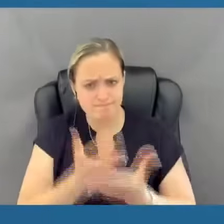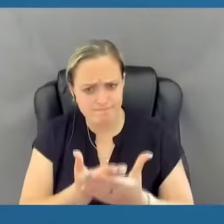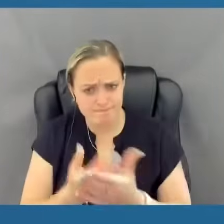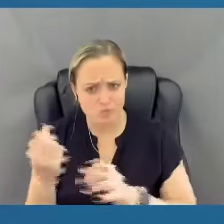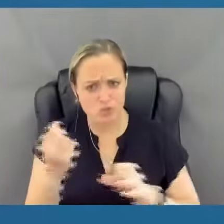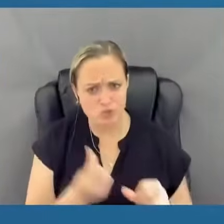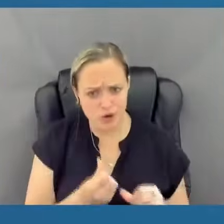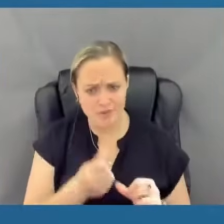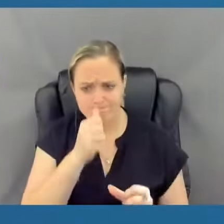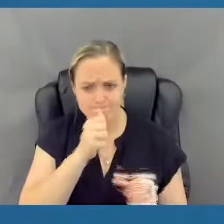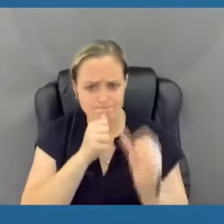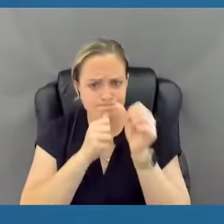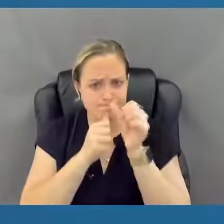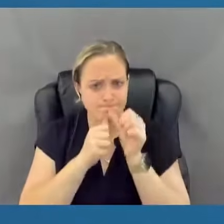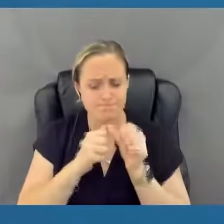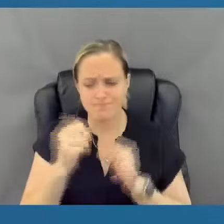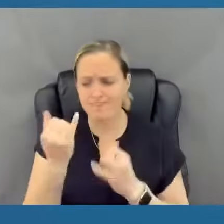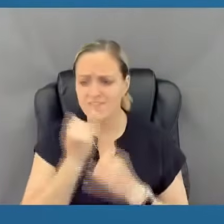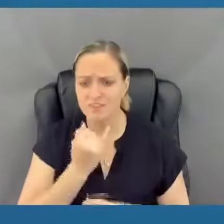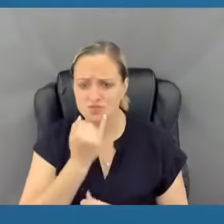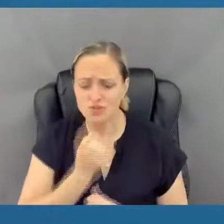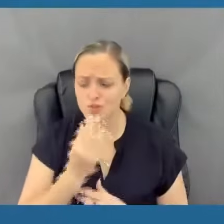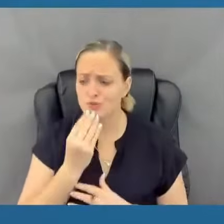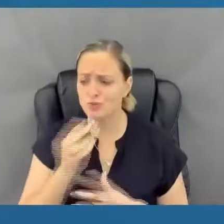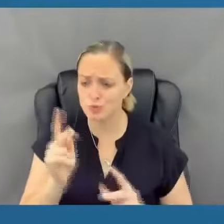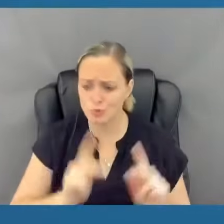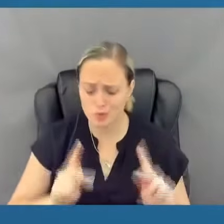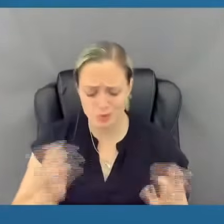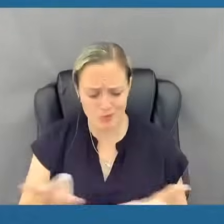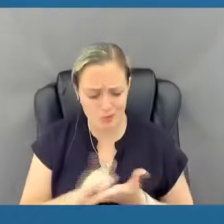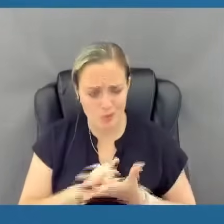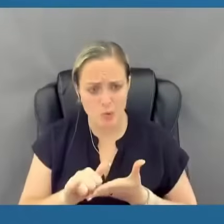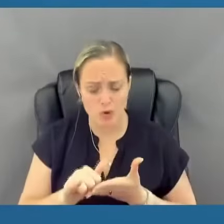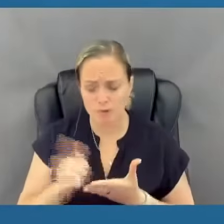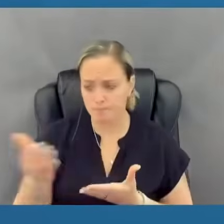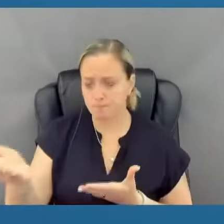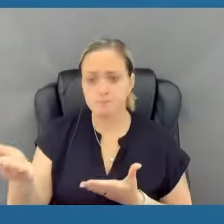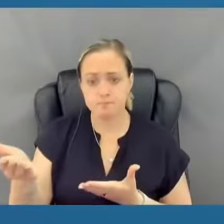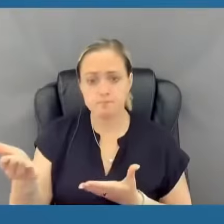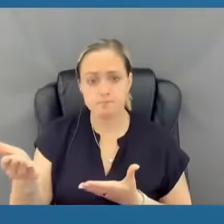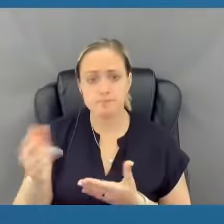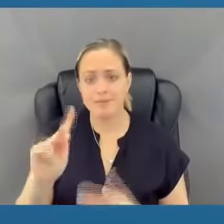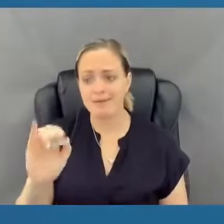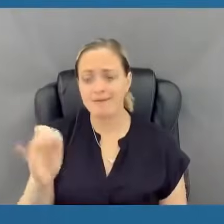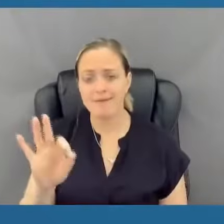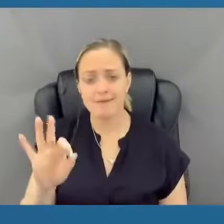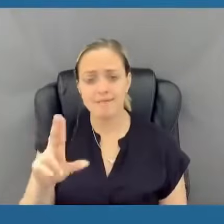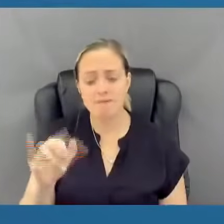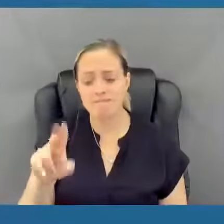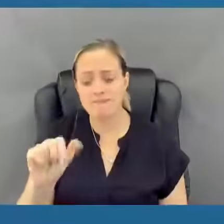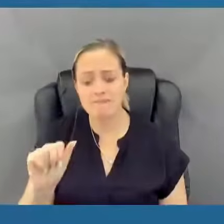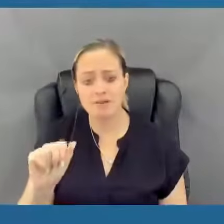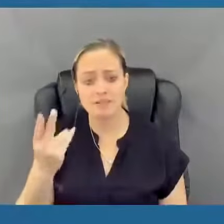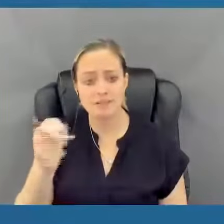the resilience of Israel and the Jewish people here in New York. Please welcome Keith Aviva Seagull.